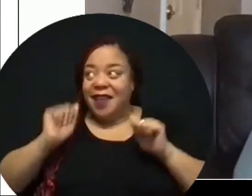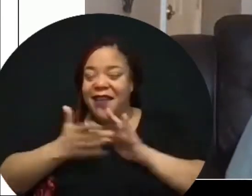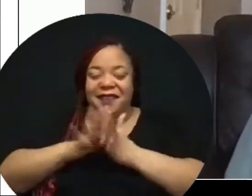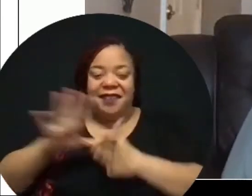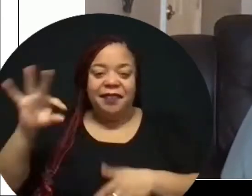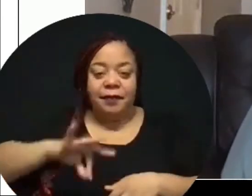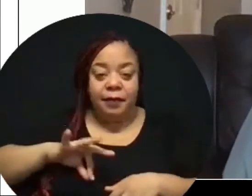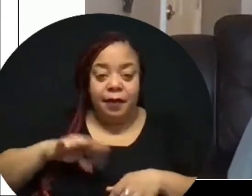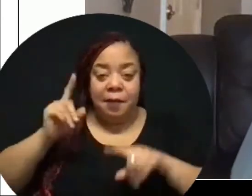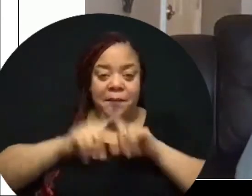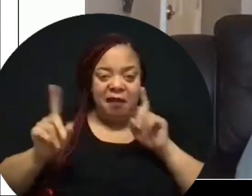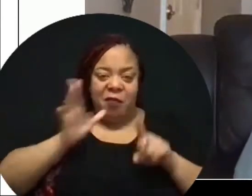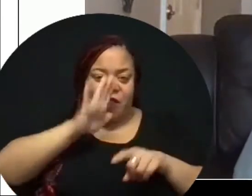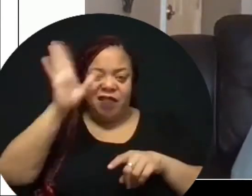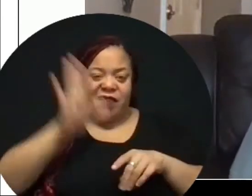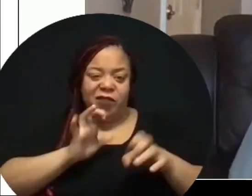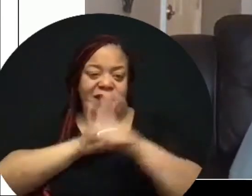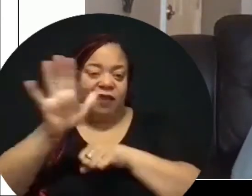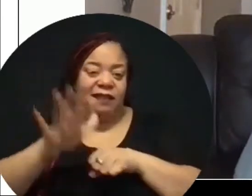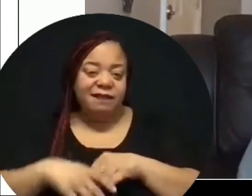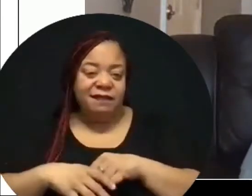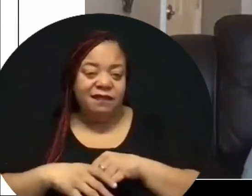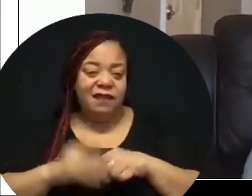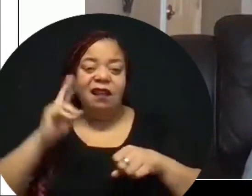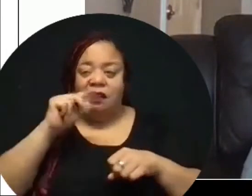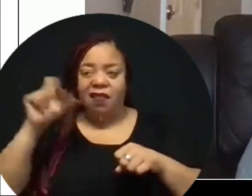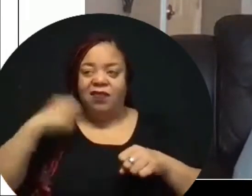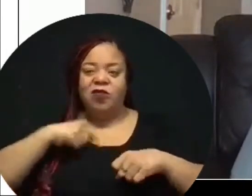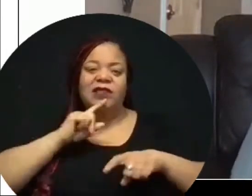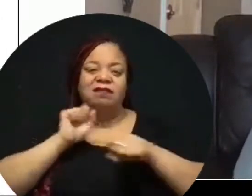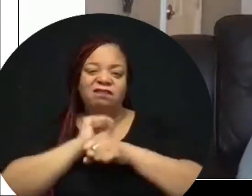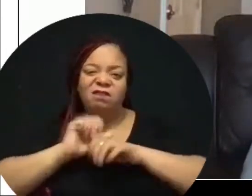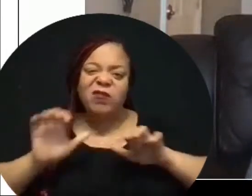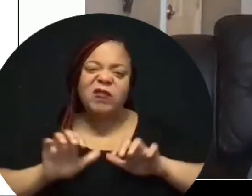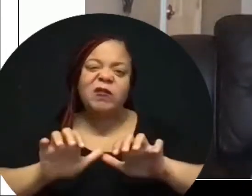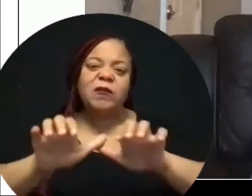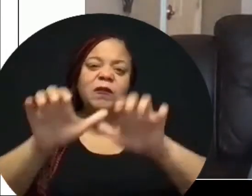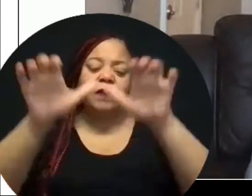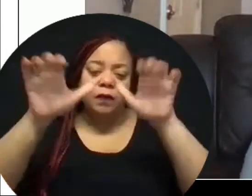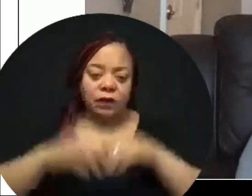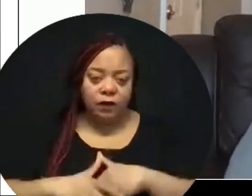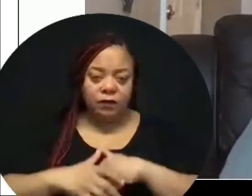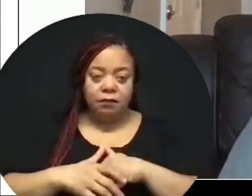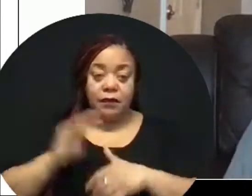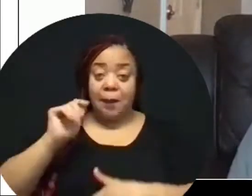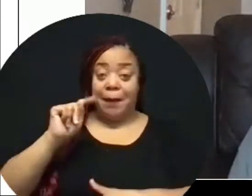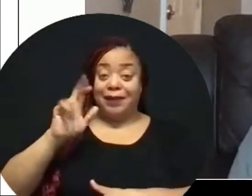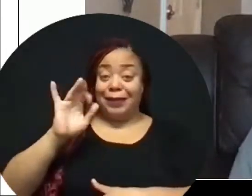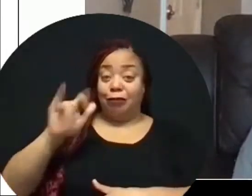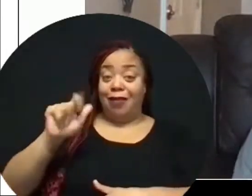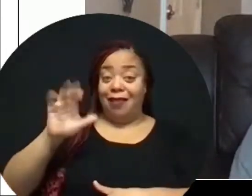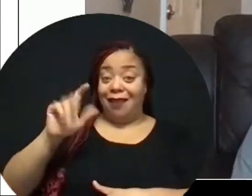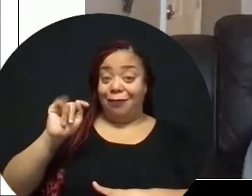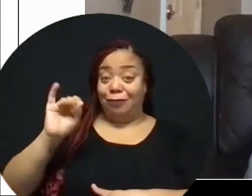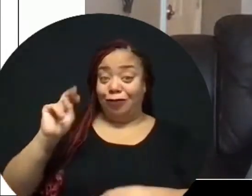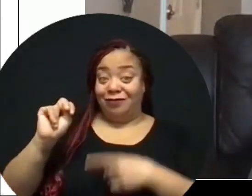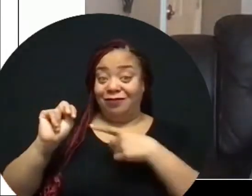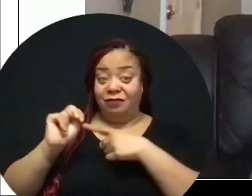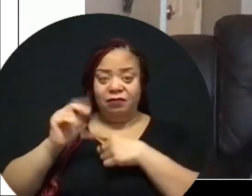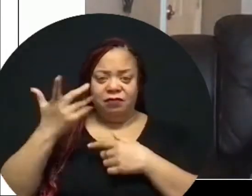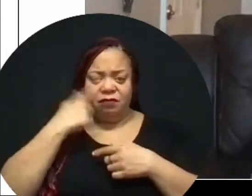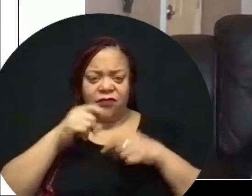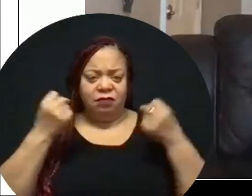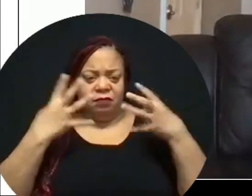like thinking about, where are these materials that are being made with slave labor going? Maybe you can block that. I don't know. I'm not going to say what to do or what not to do, but I